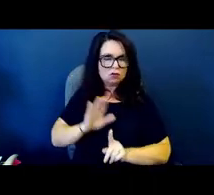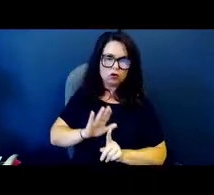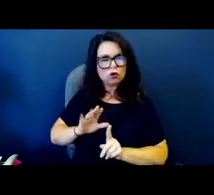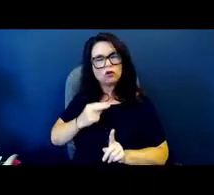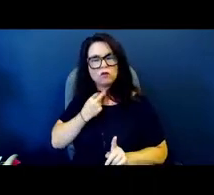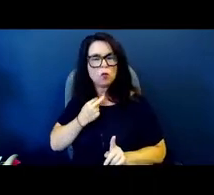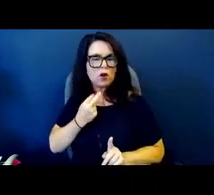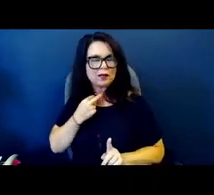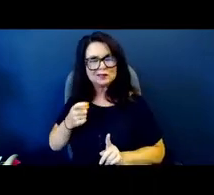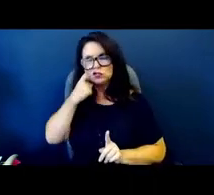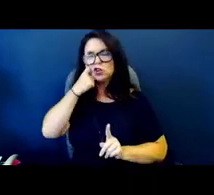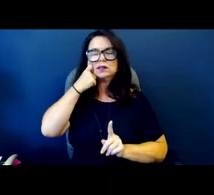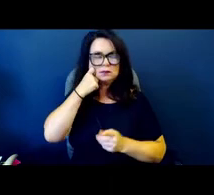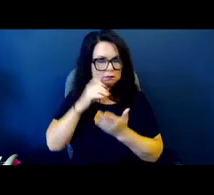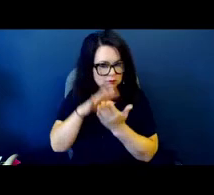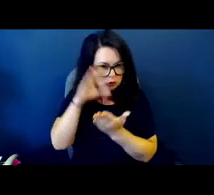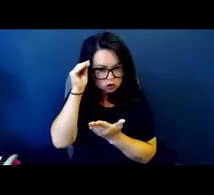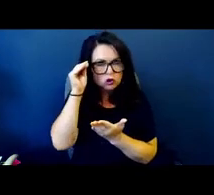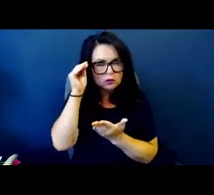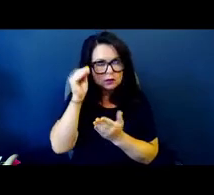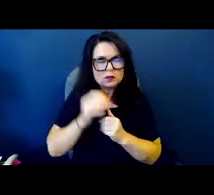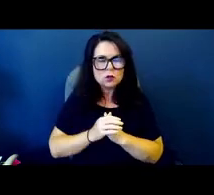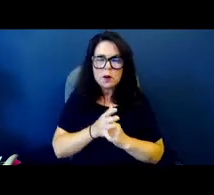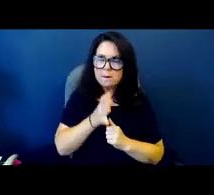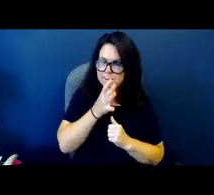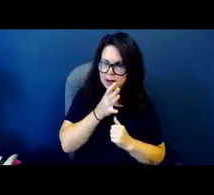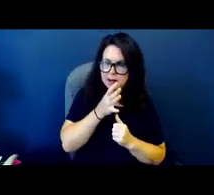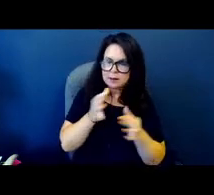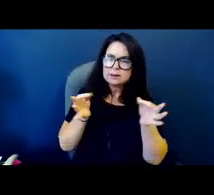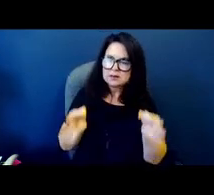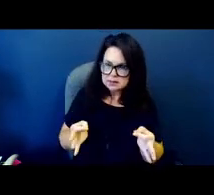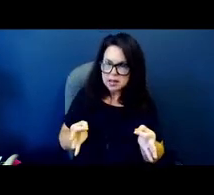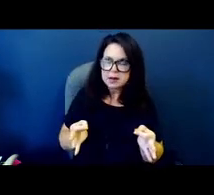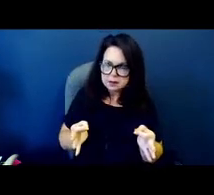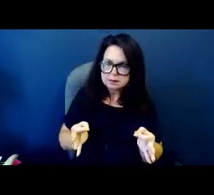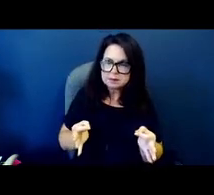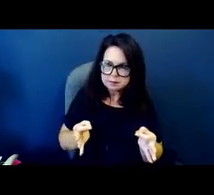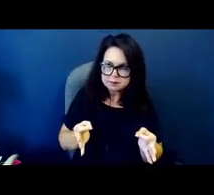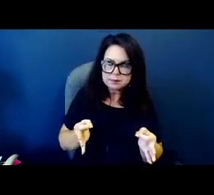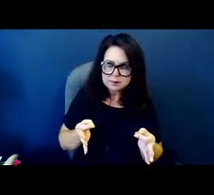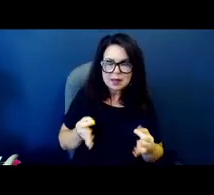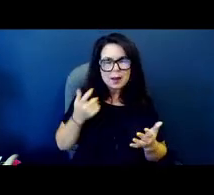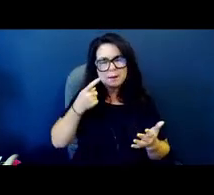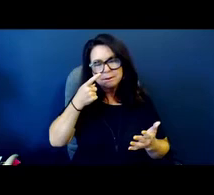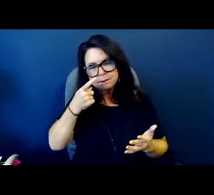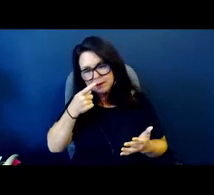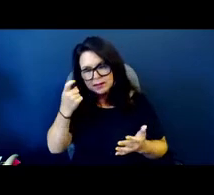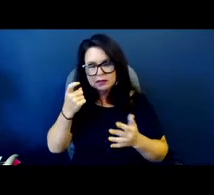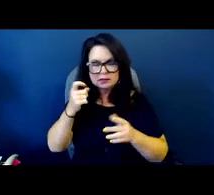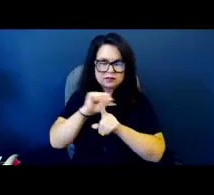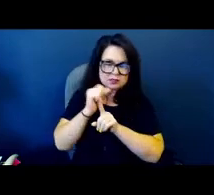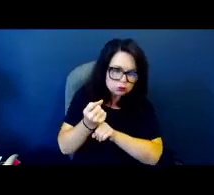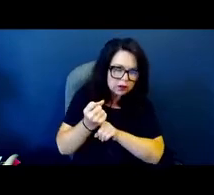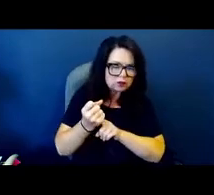that. So my mom decided that it would be best, because of the environment and all of the cameras,